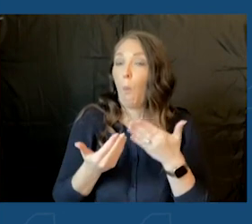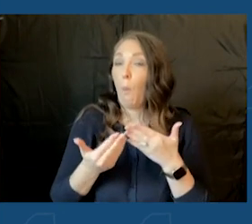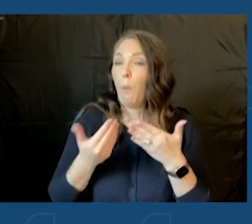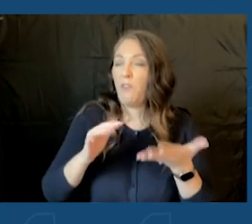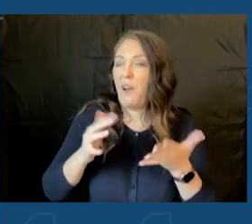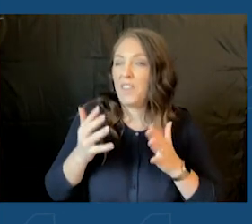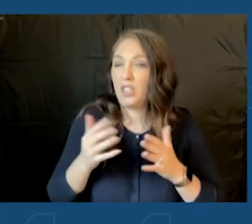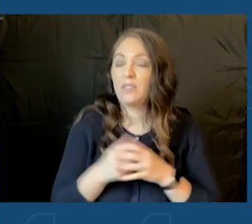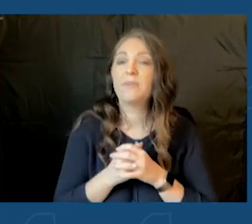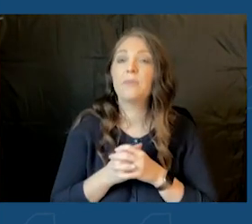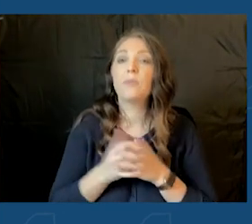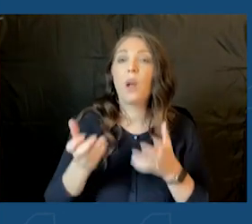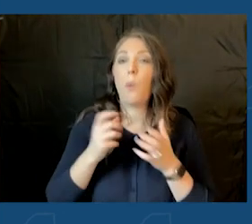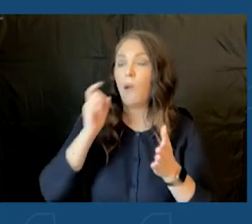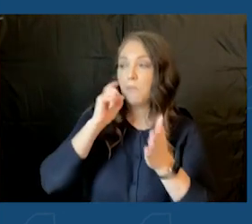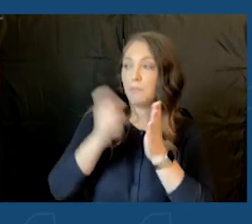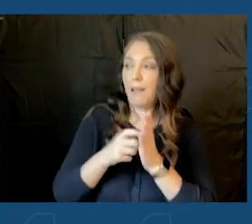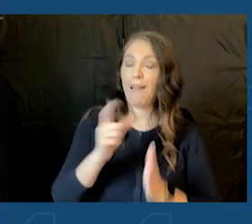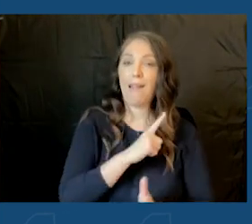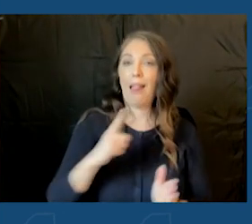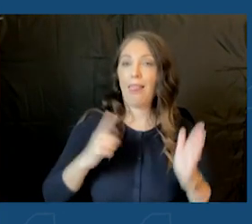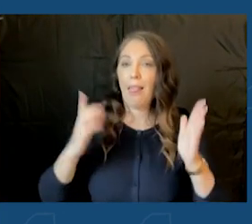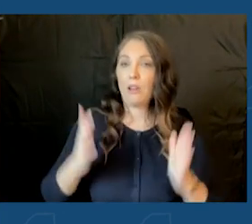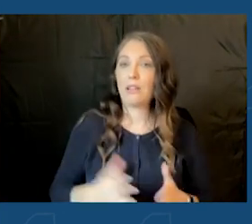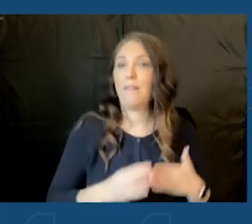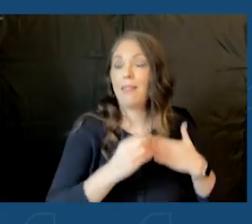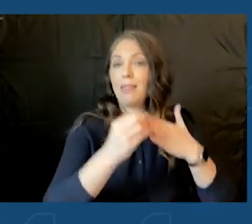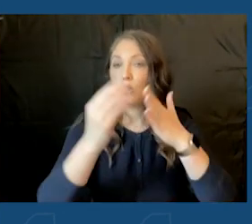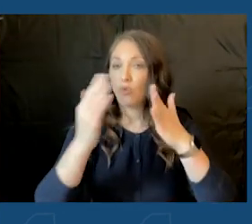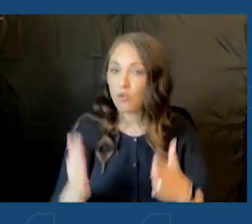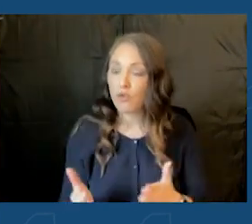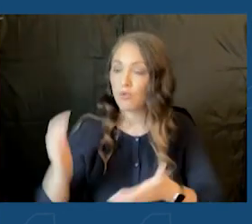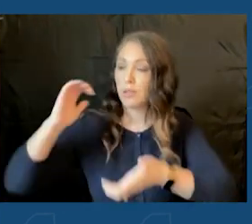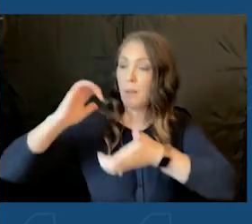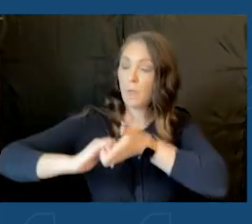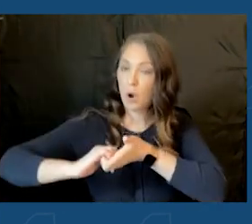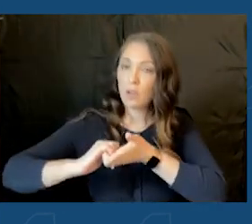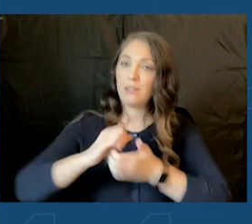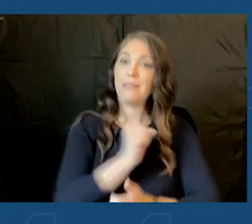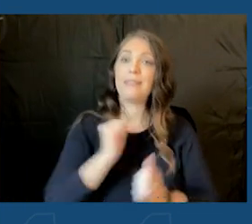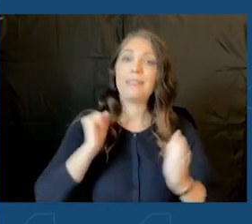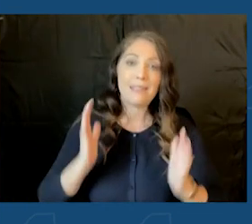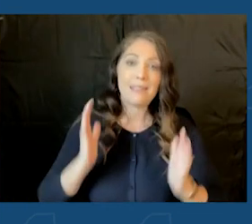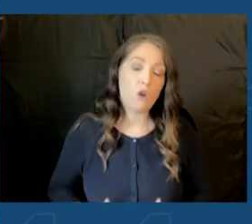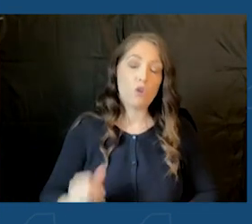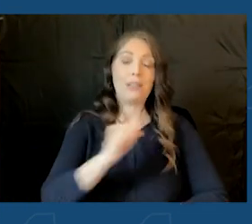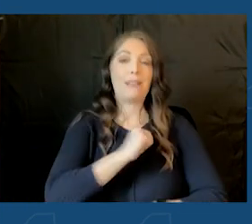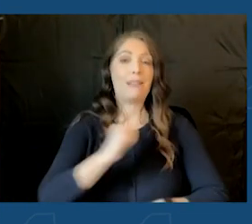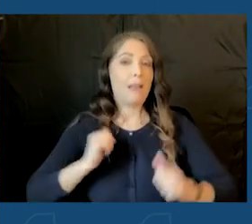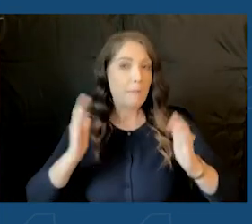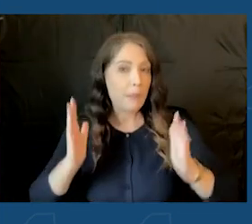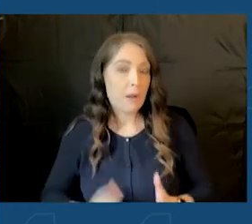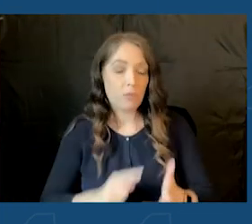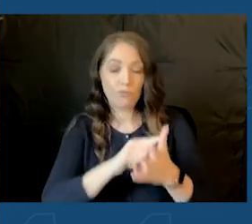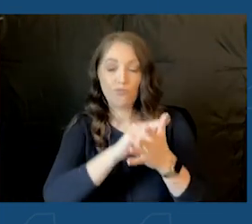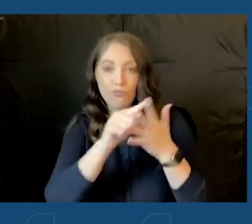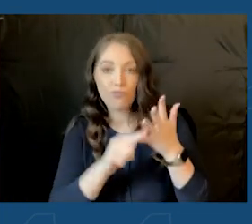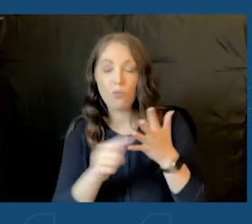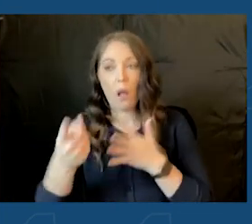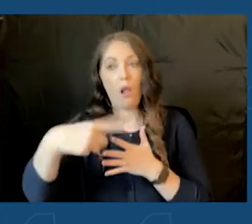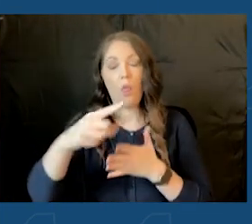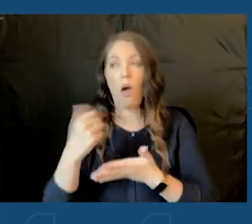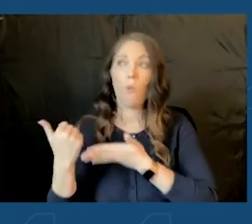did, the legislative leaders and our partners in government, the senators, the assembly members. These folks have really helped us